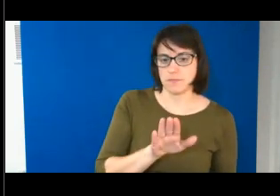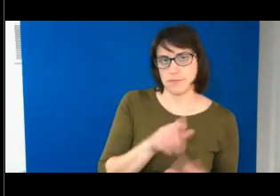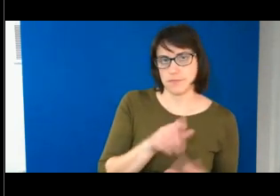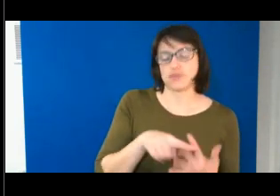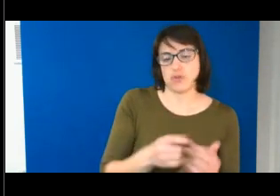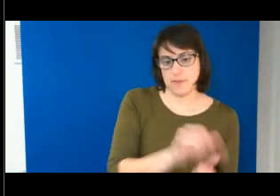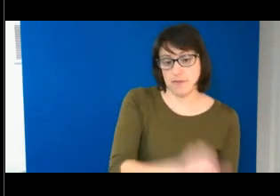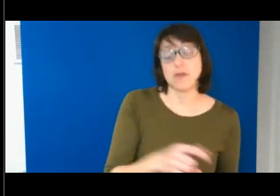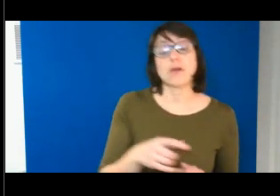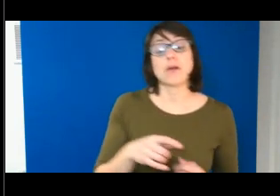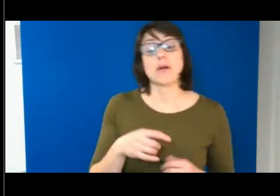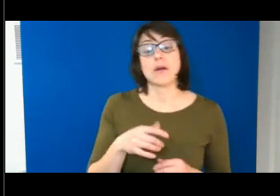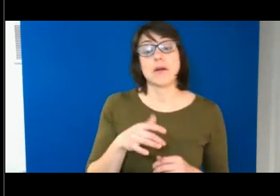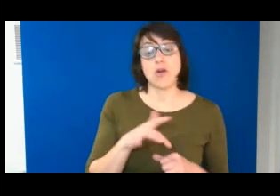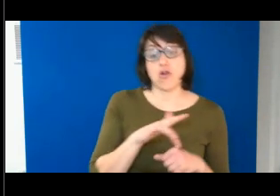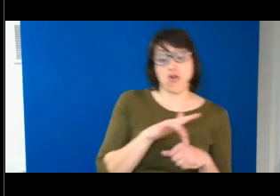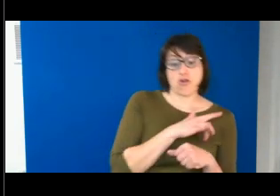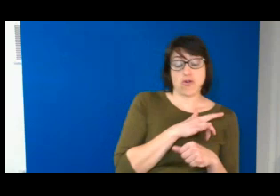by industry.